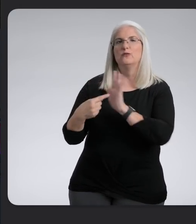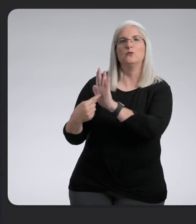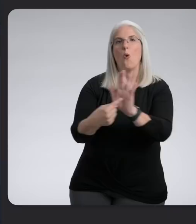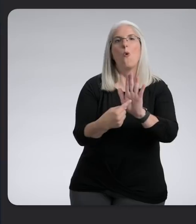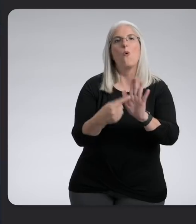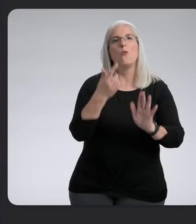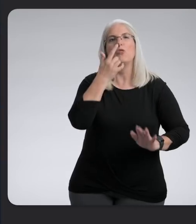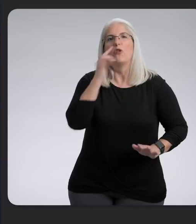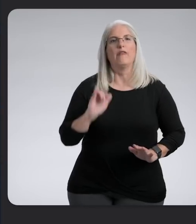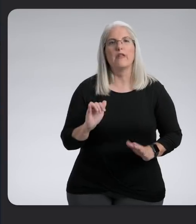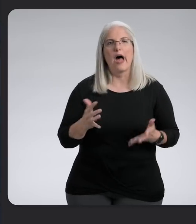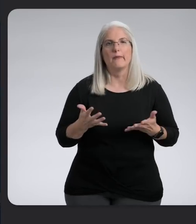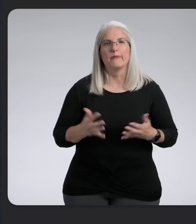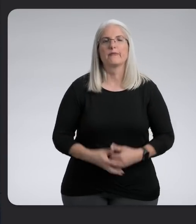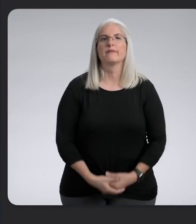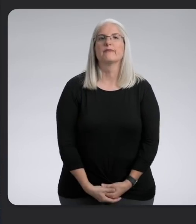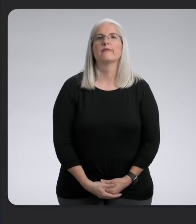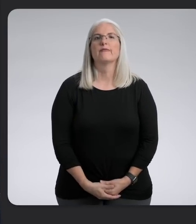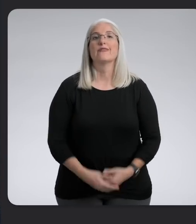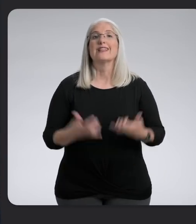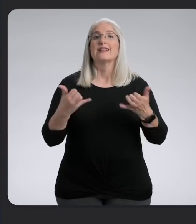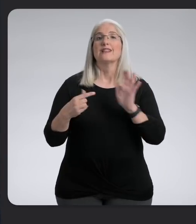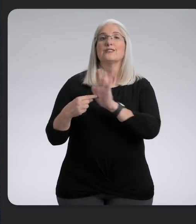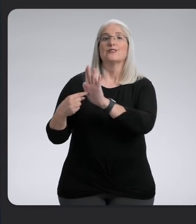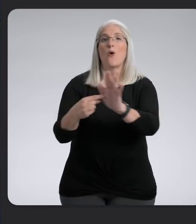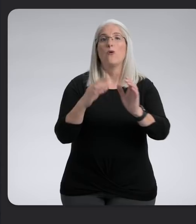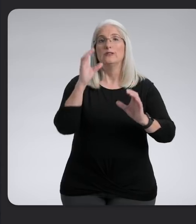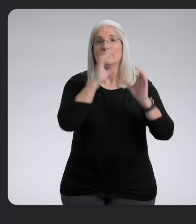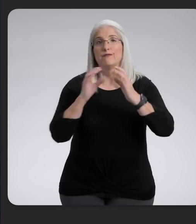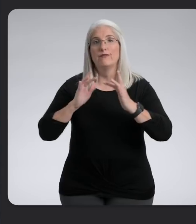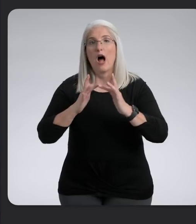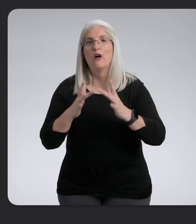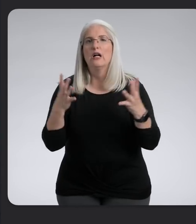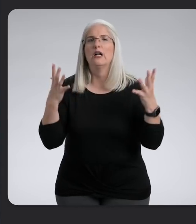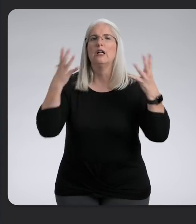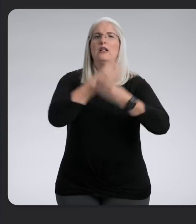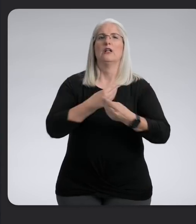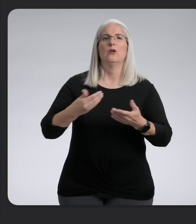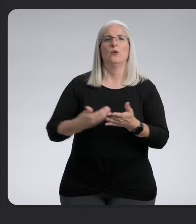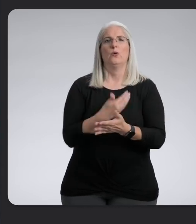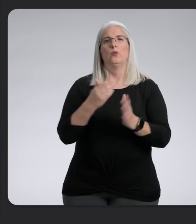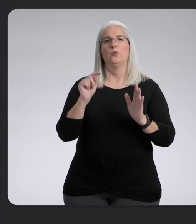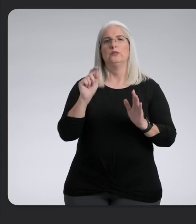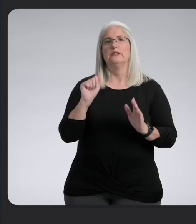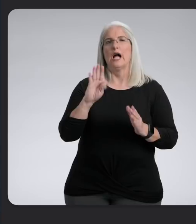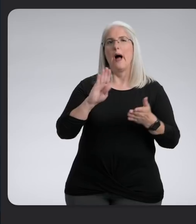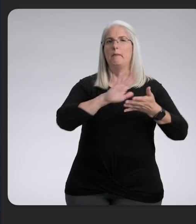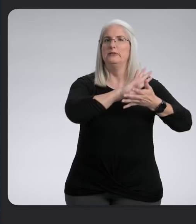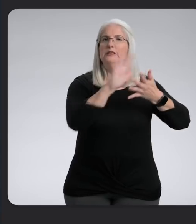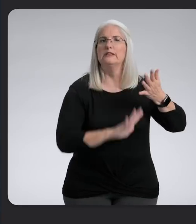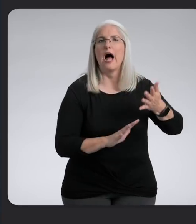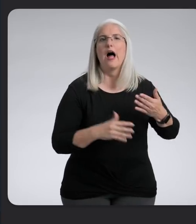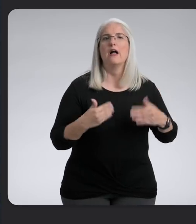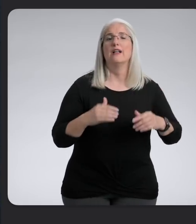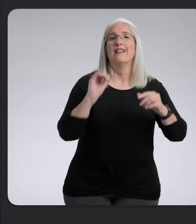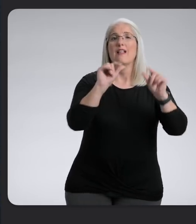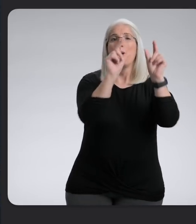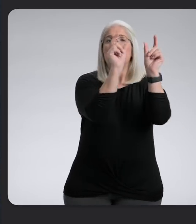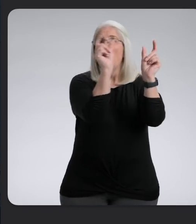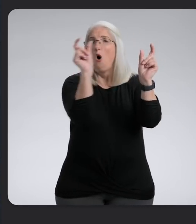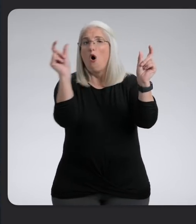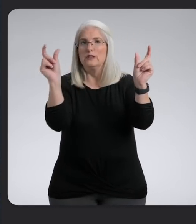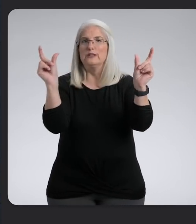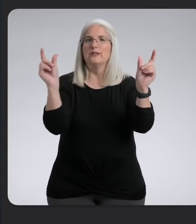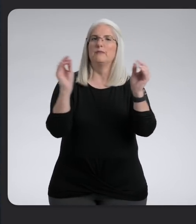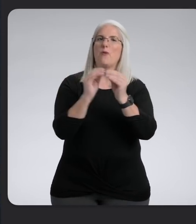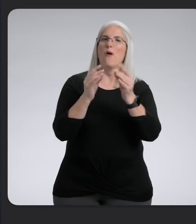Thanks, Craig. Let's start with Safari's gorgeous new tab design. All of my tabs are right here in the new streamlined tab bar. One of the